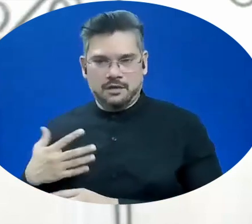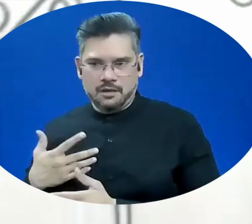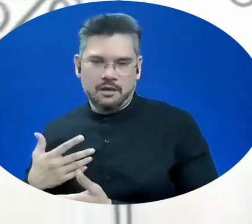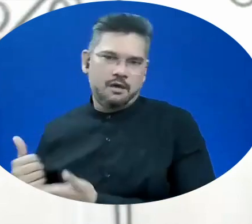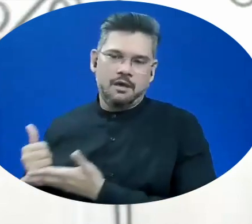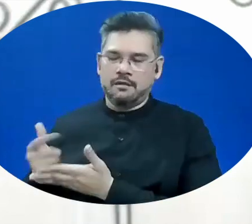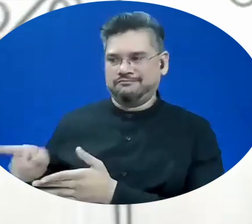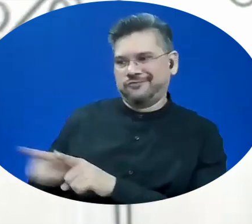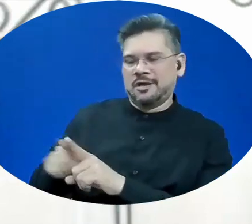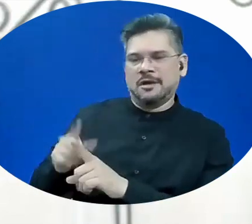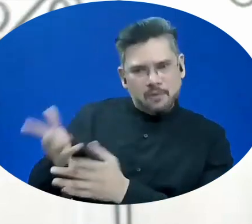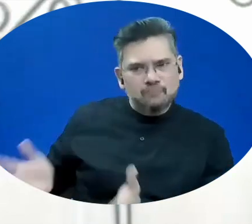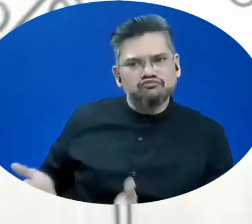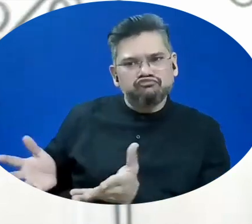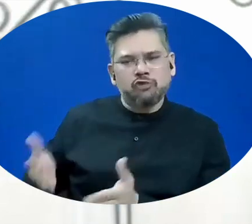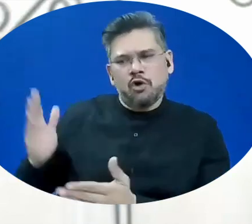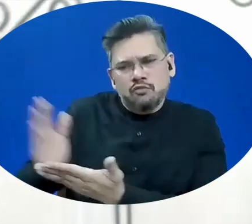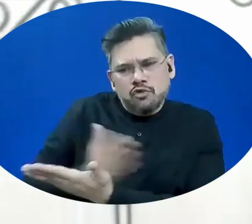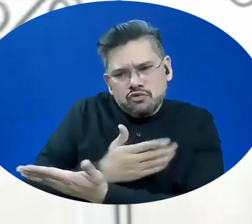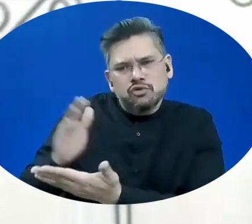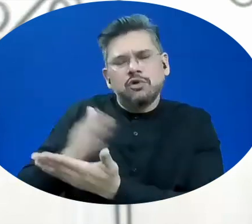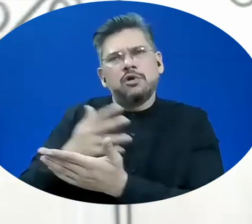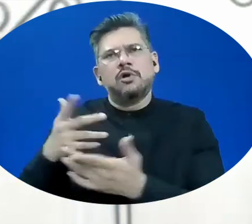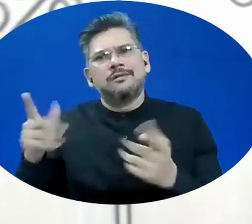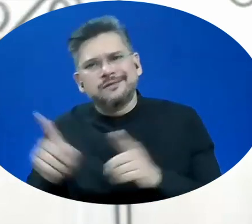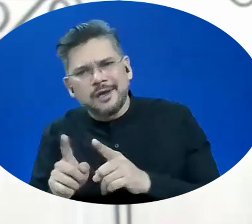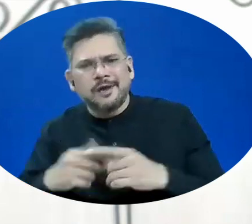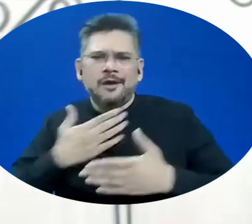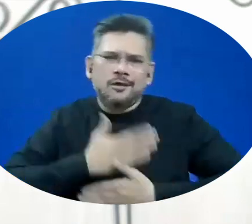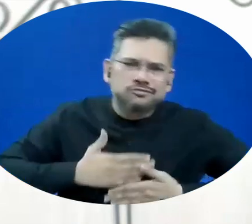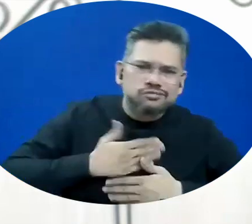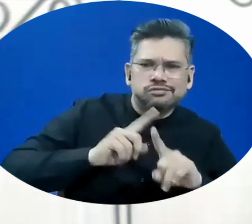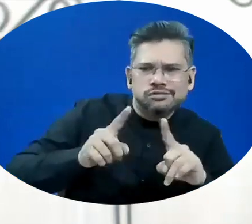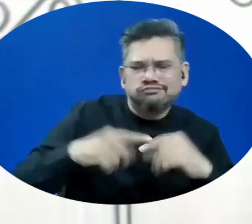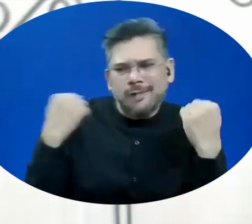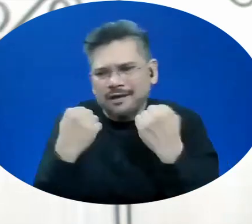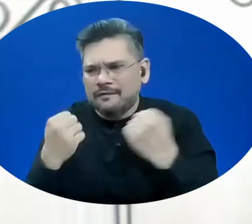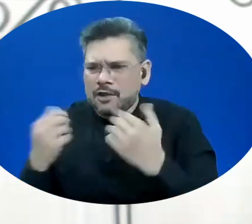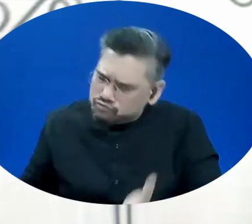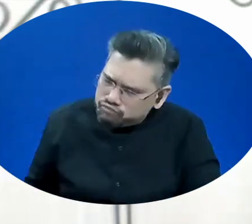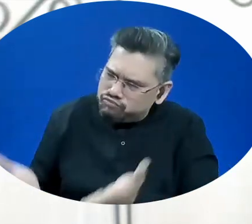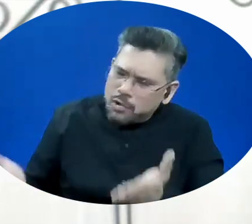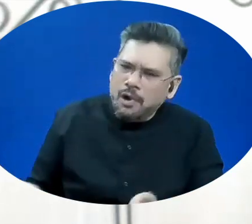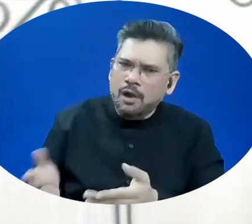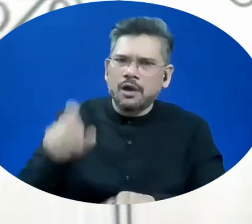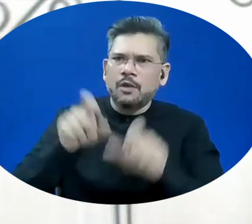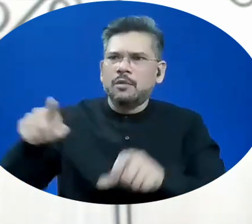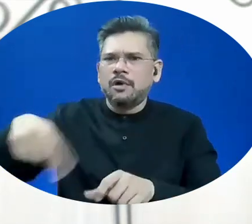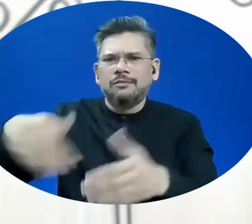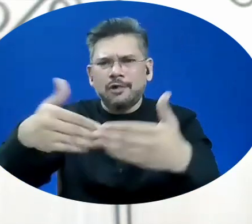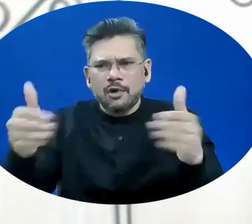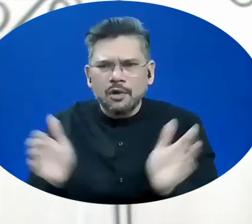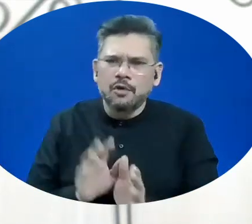therapy, recreational. He's out there in the community. And, the community are quite surprised, like, this man has dementia. Shouldn't he be in a nursing